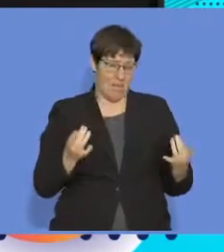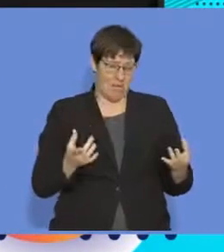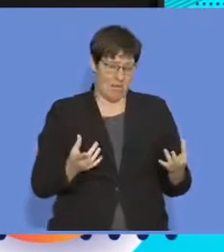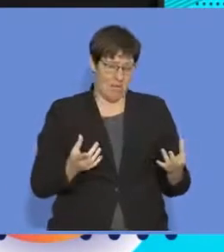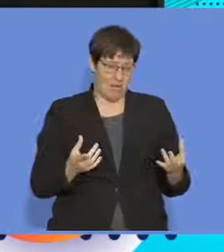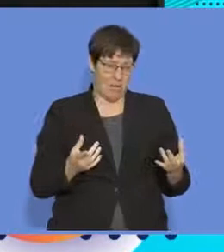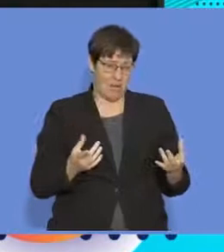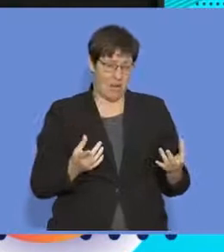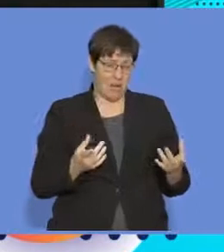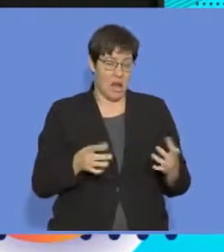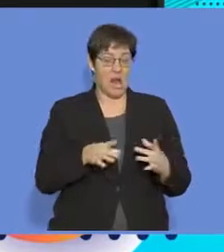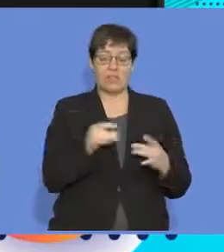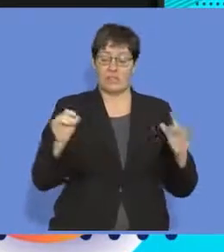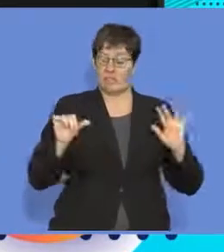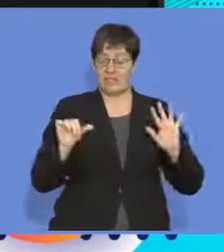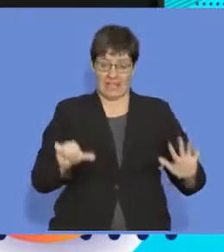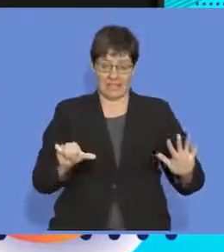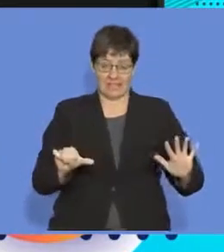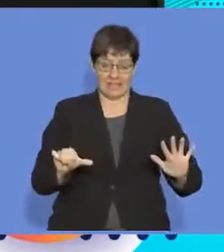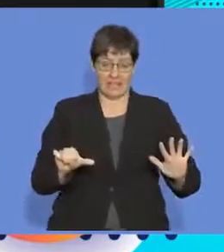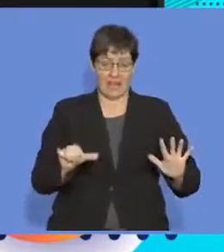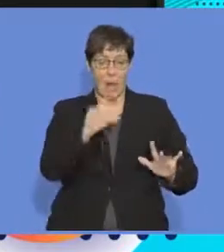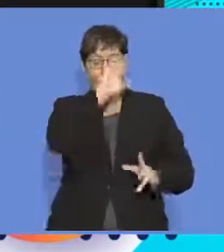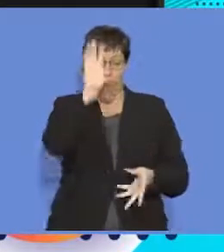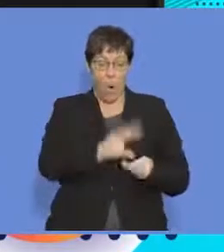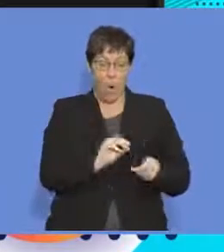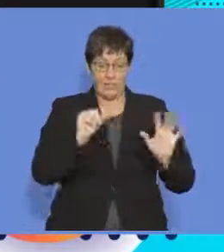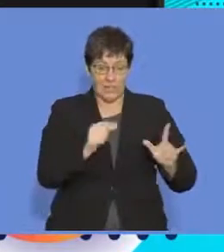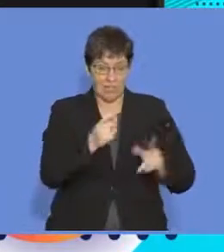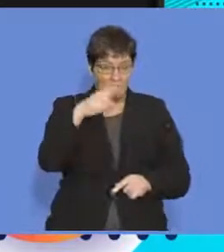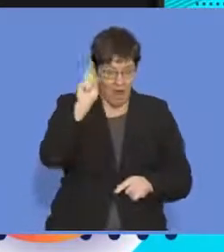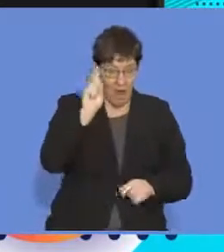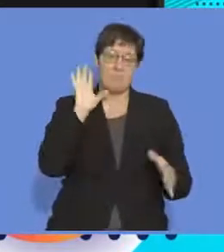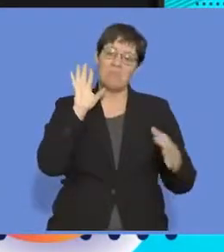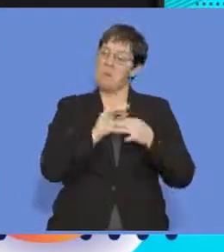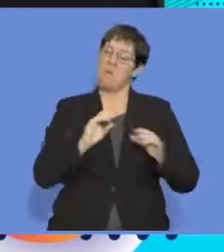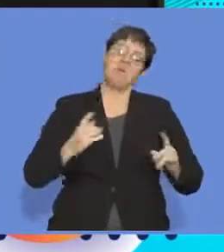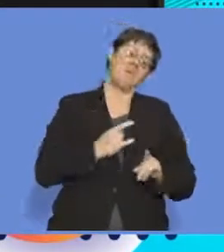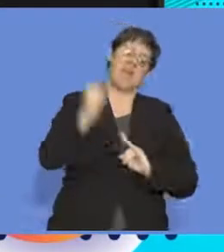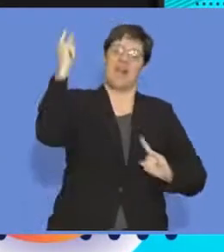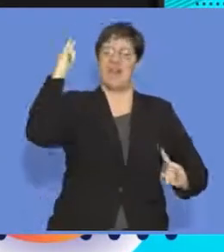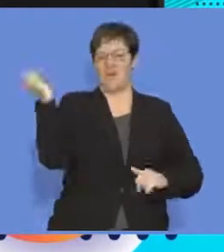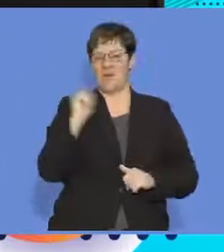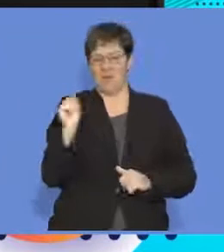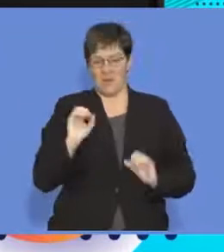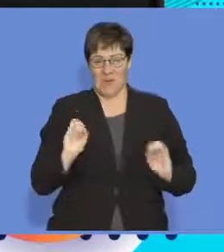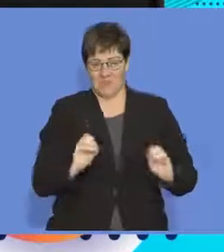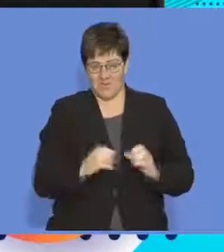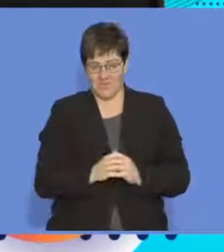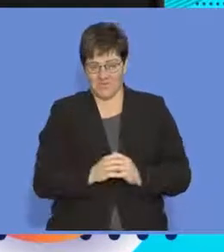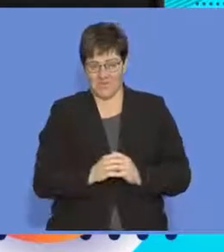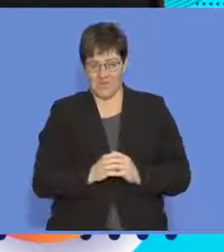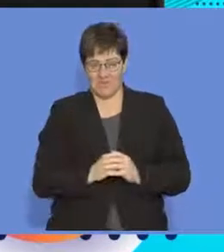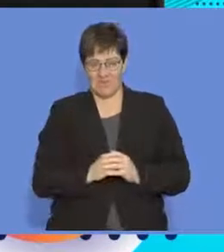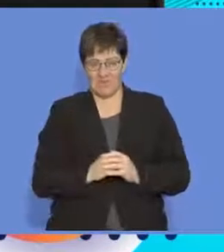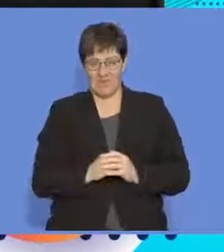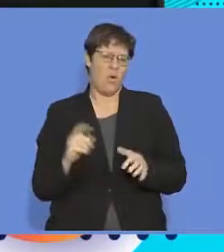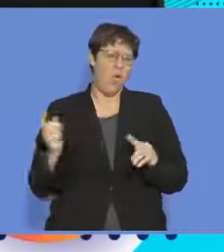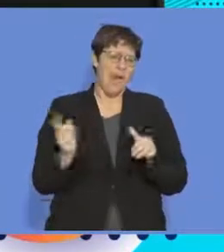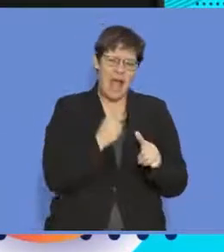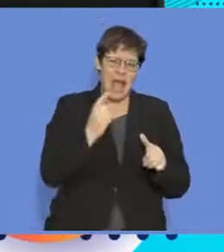have to get 6 correct to win the lotto, the jackpot. So we need some